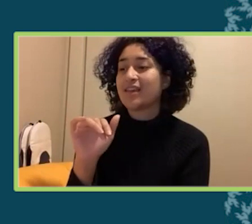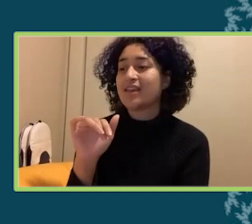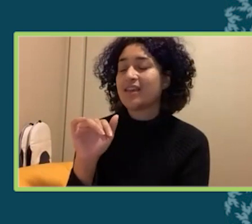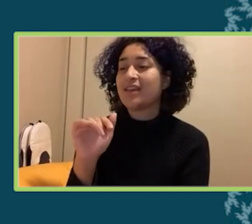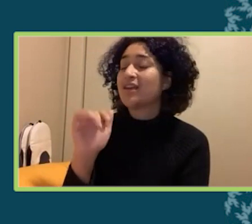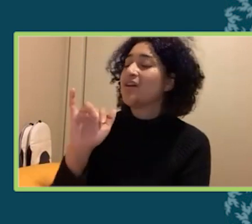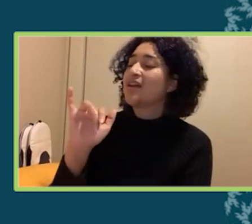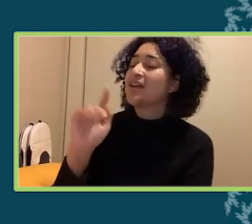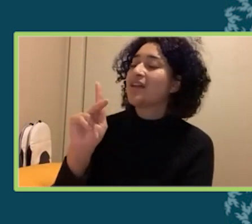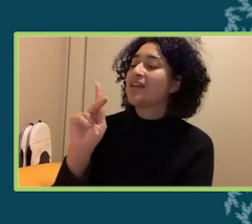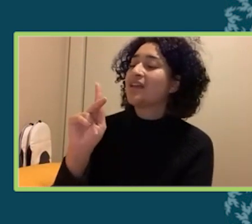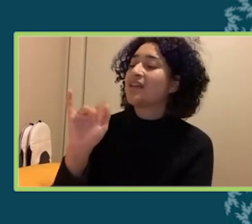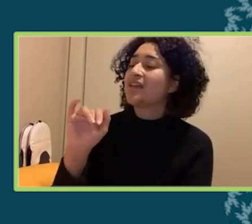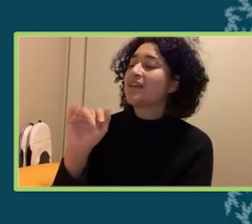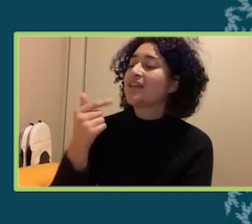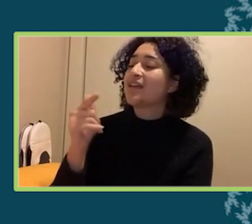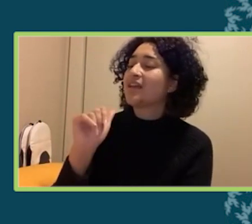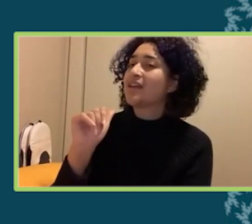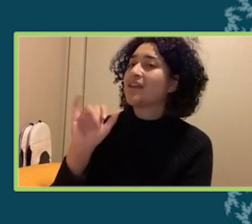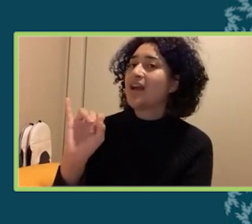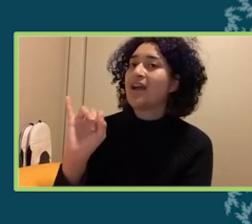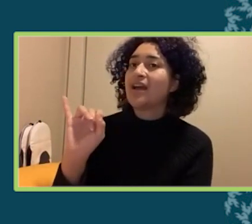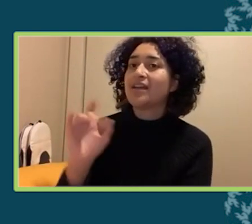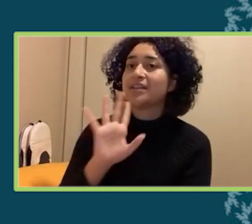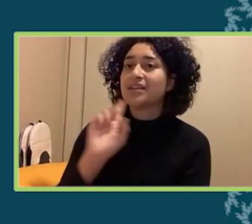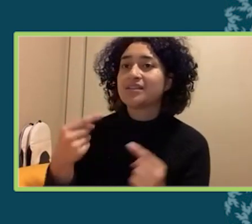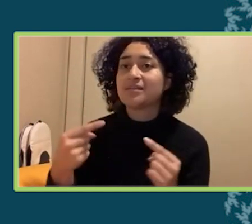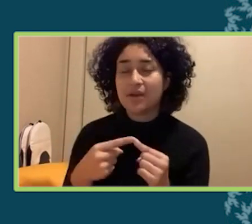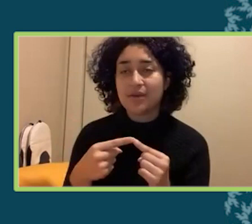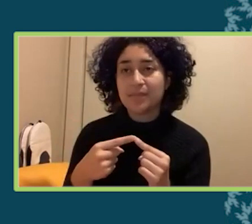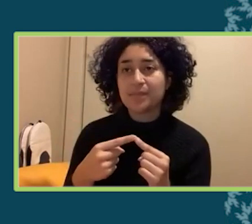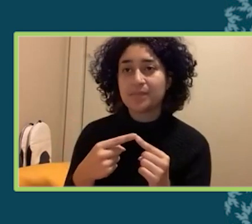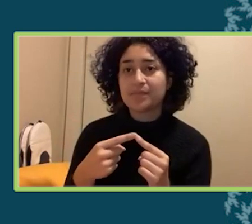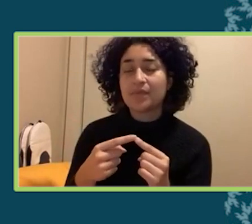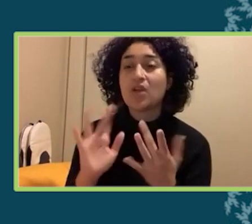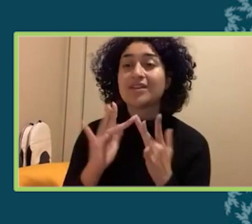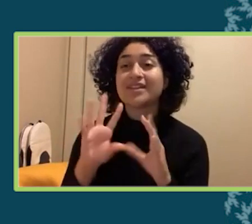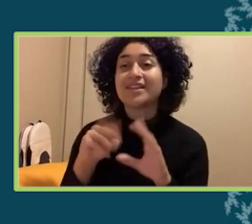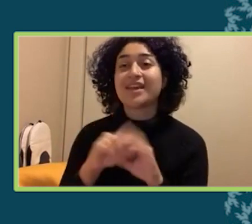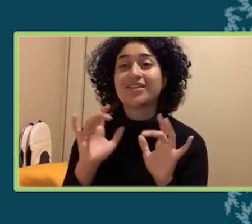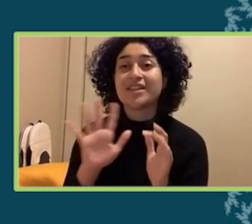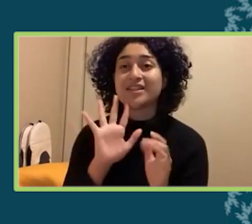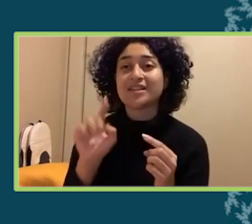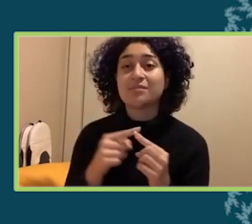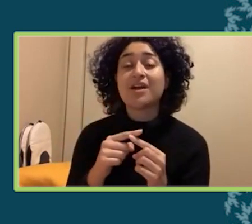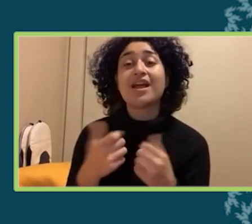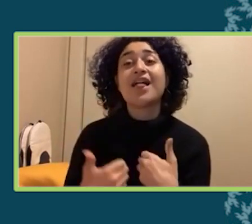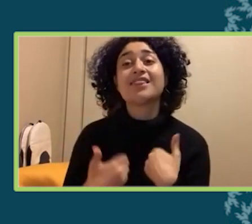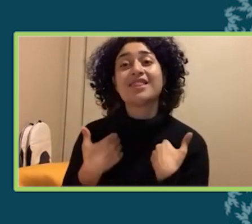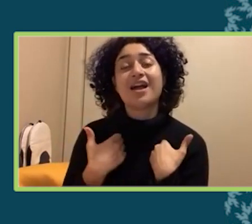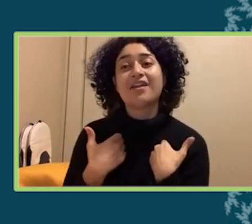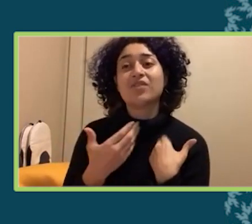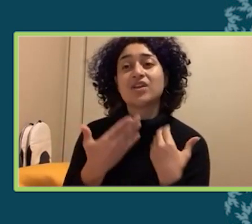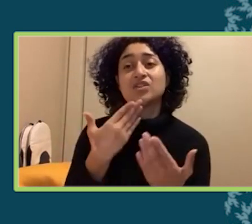is, but I'm putting a link in the chat to an article that talks about a well-designed life is